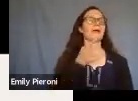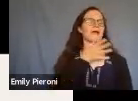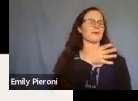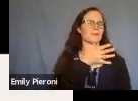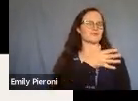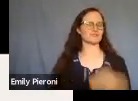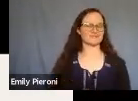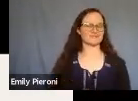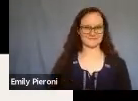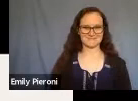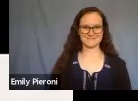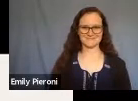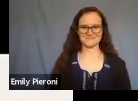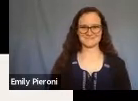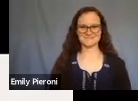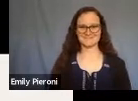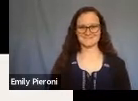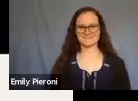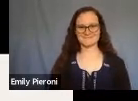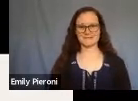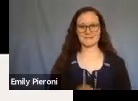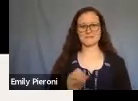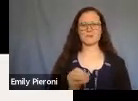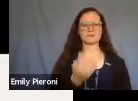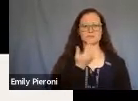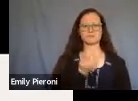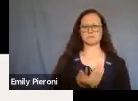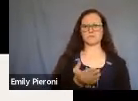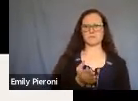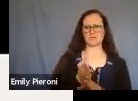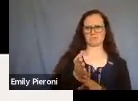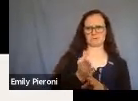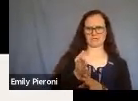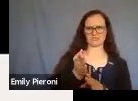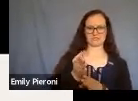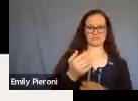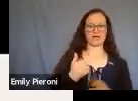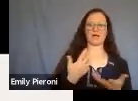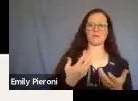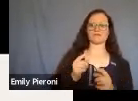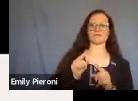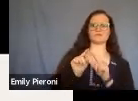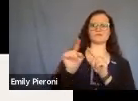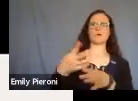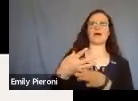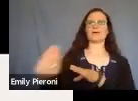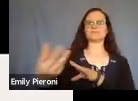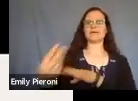lining as well. I feel good to be in the field. You know, I'd rather be out in the field right now.